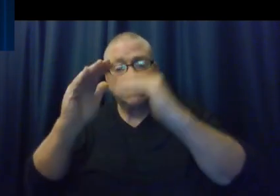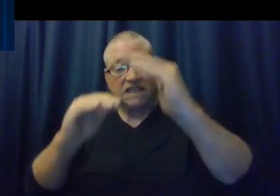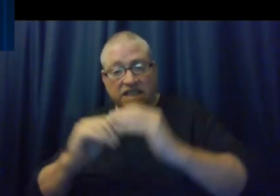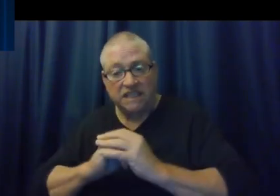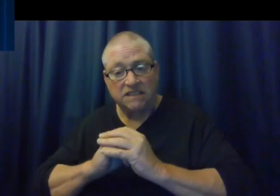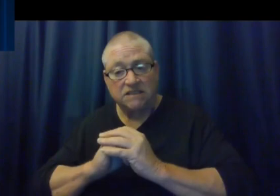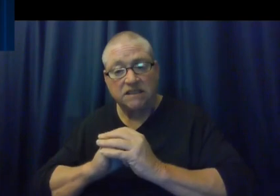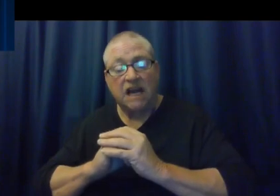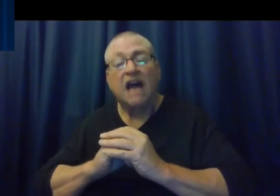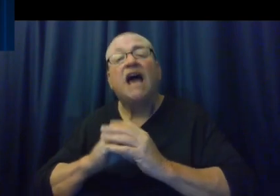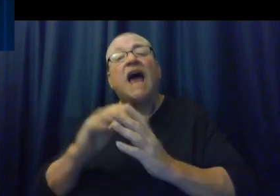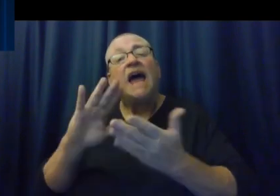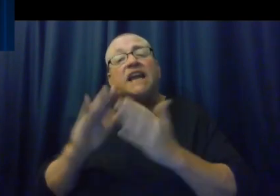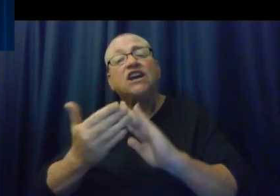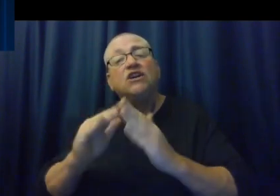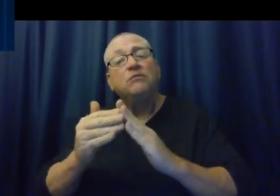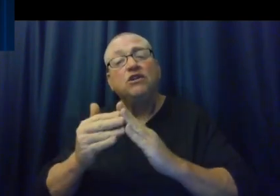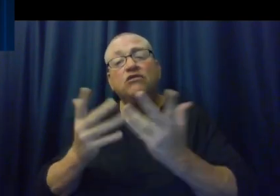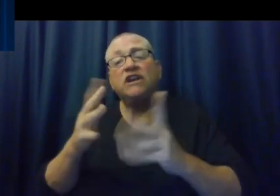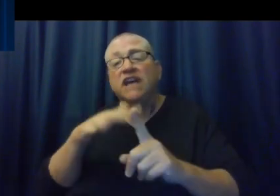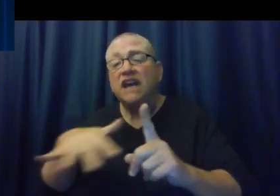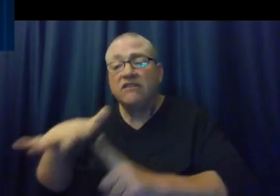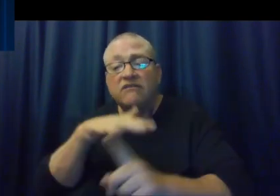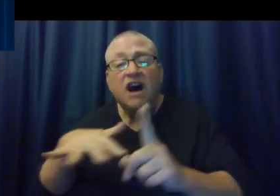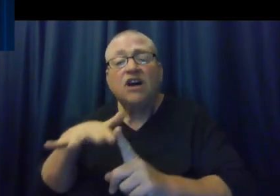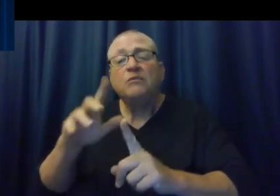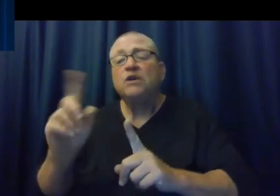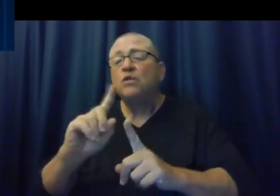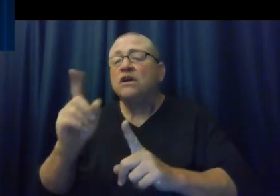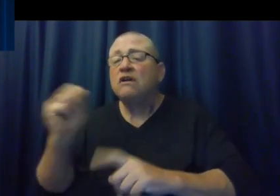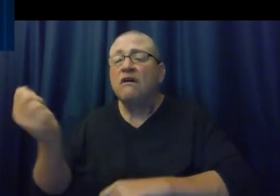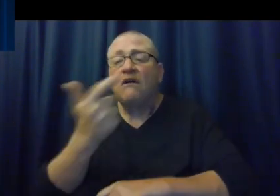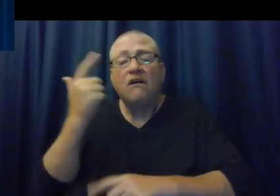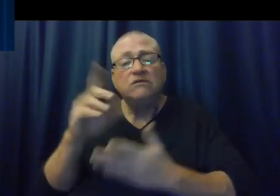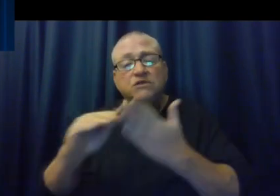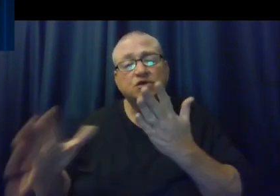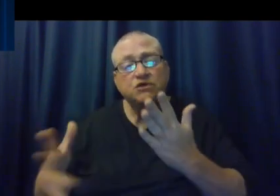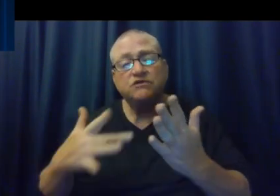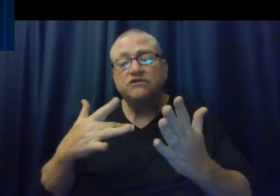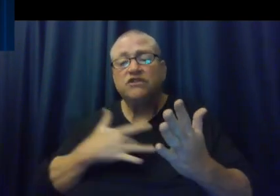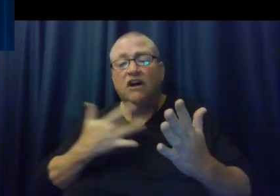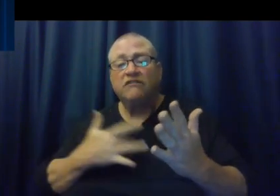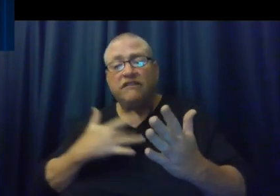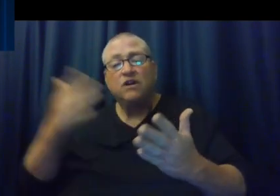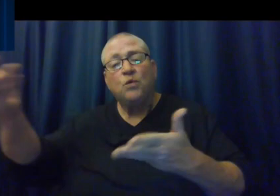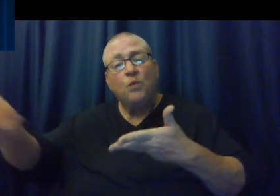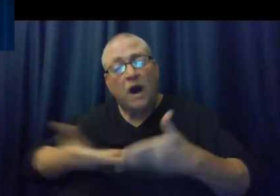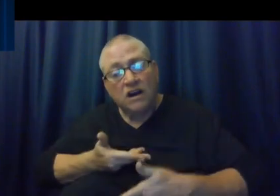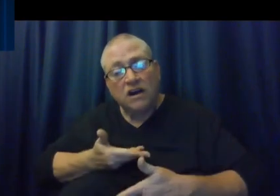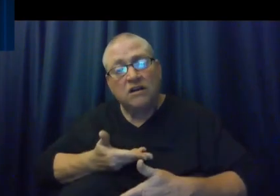which all students are made to feel welcome, valued, and respected.